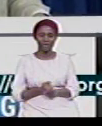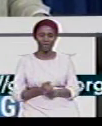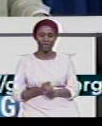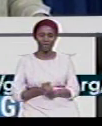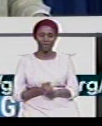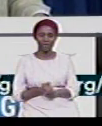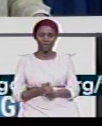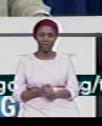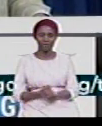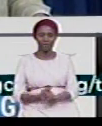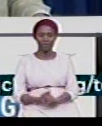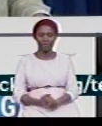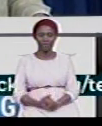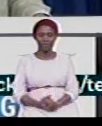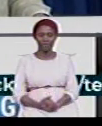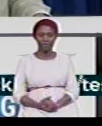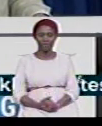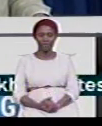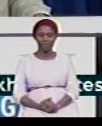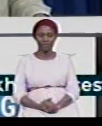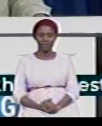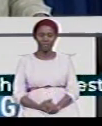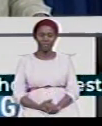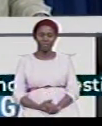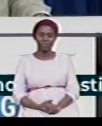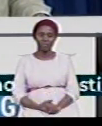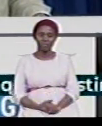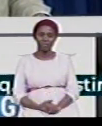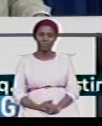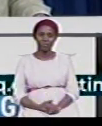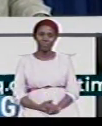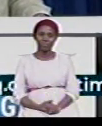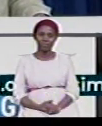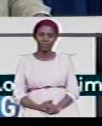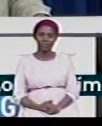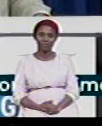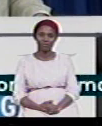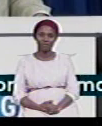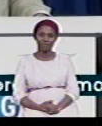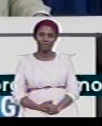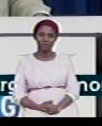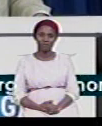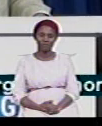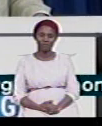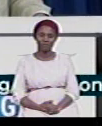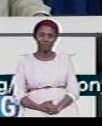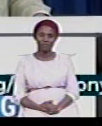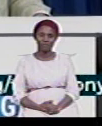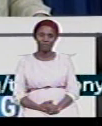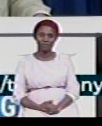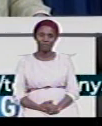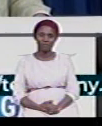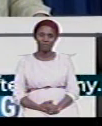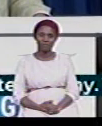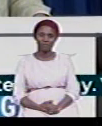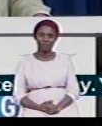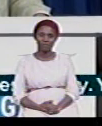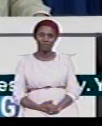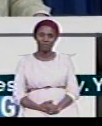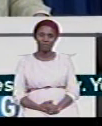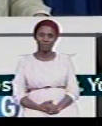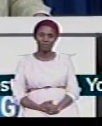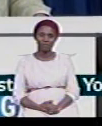eya no nyame ahyane ho animonyam oba ya osofo bom paye no sa eya no nyina